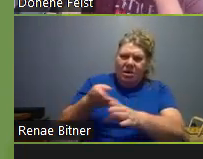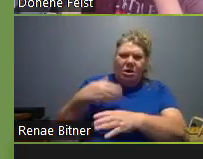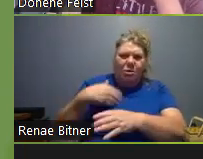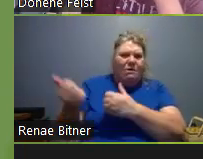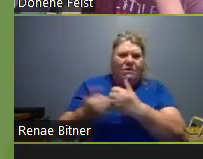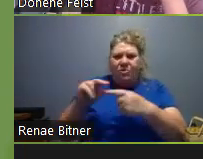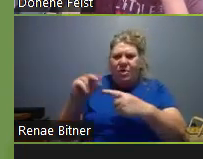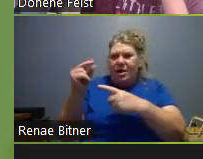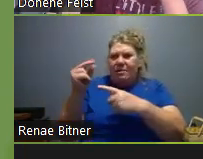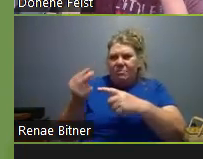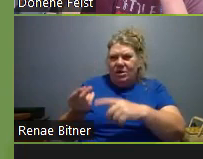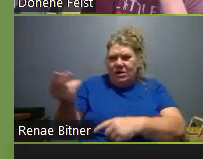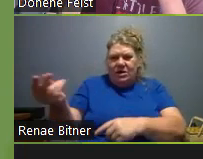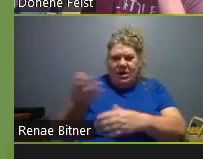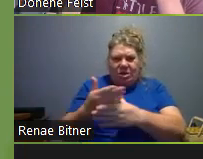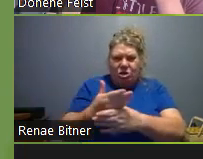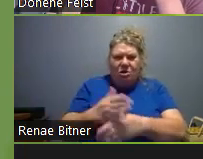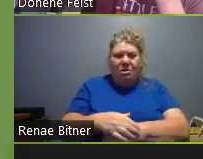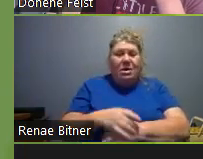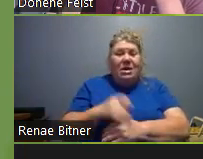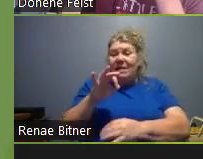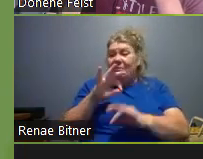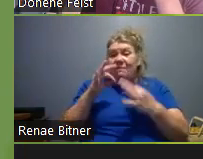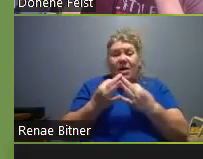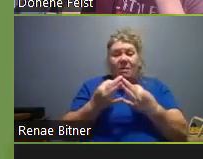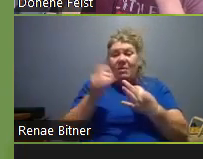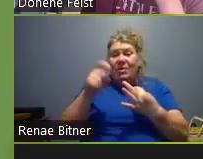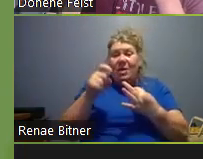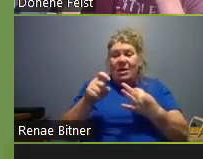little thumb drive. So, and if there is a family that is in